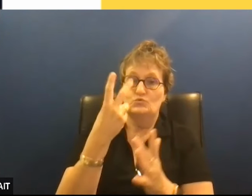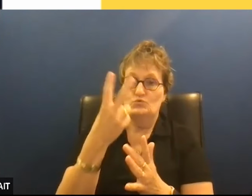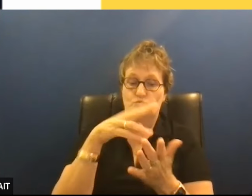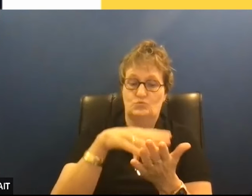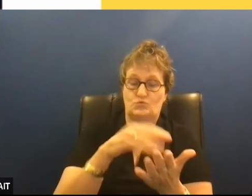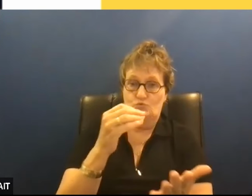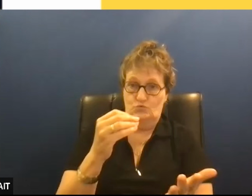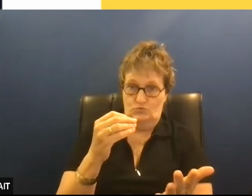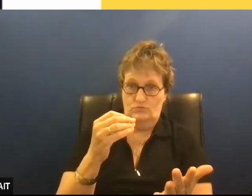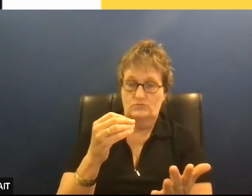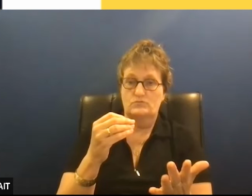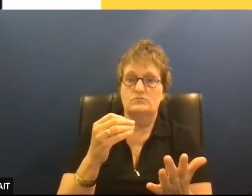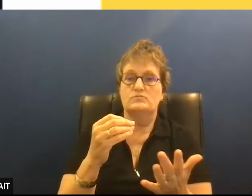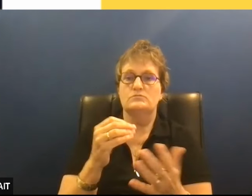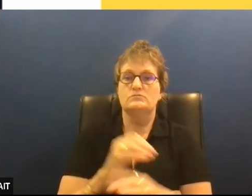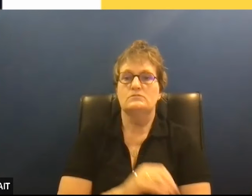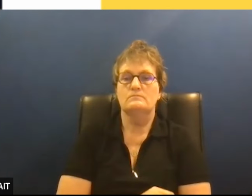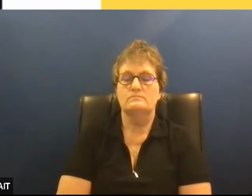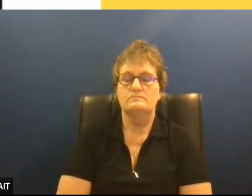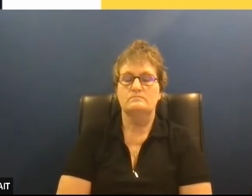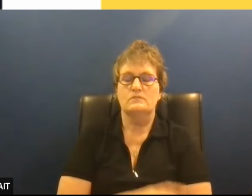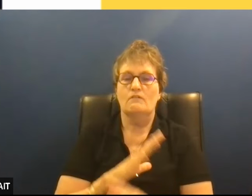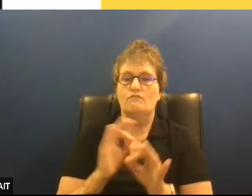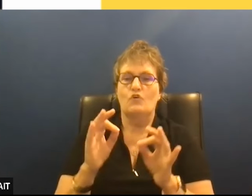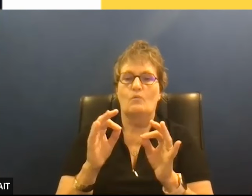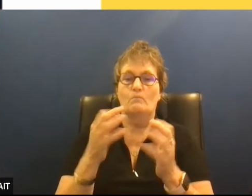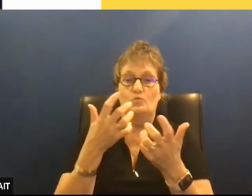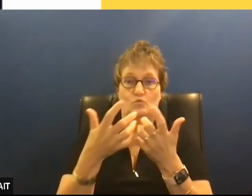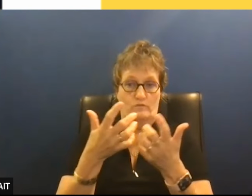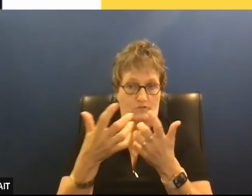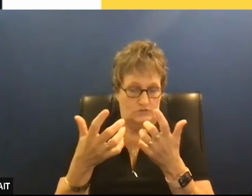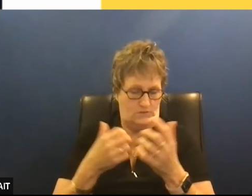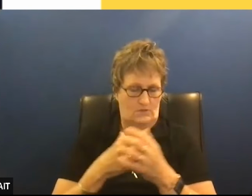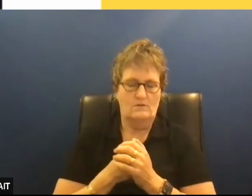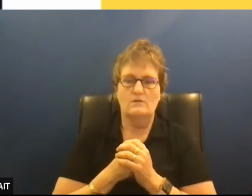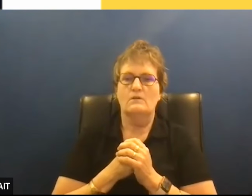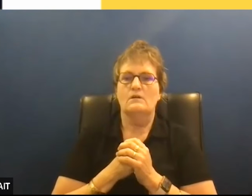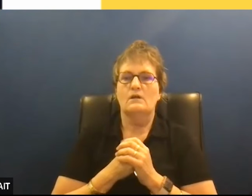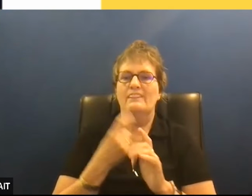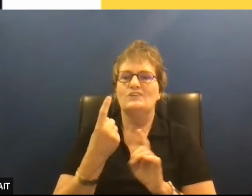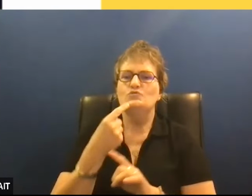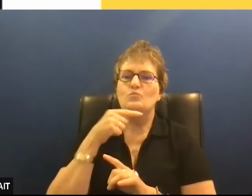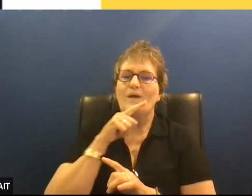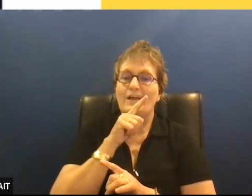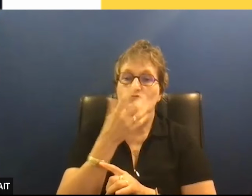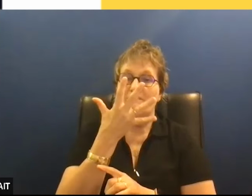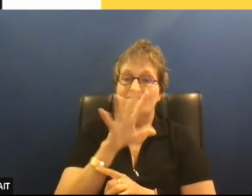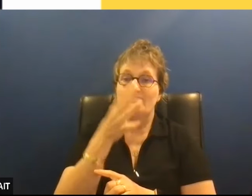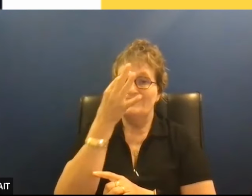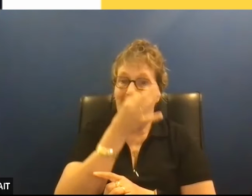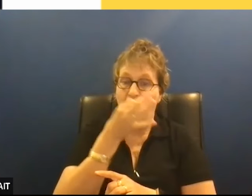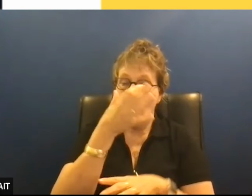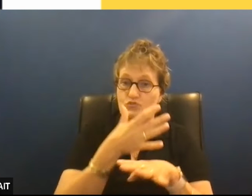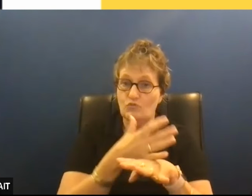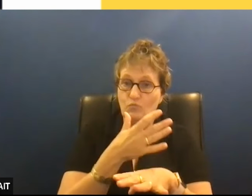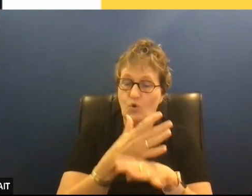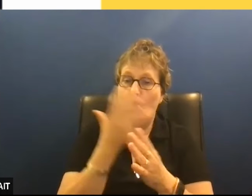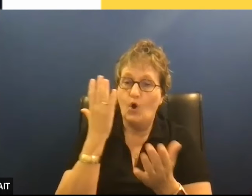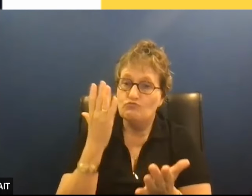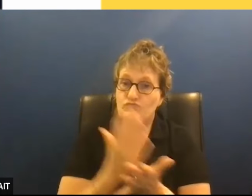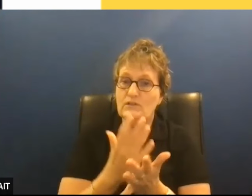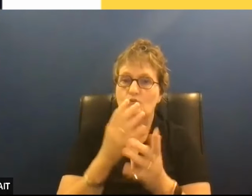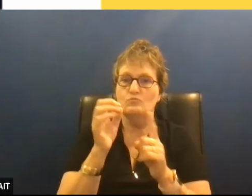experience placement, which is essentially a part of their degree. The students do 150 hours of work on real